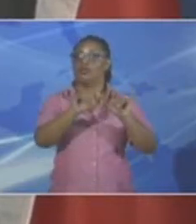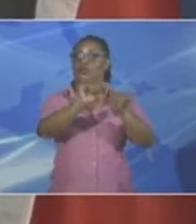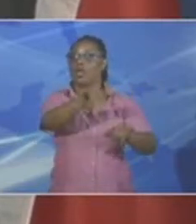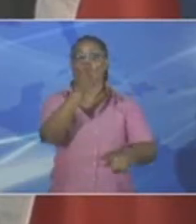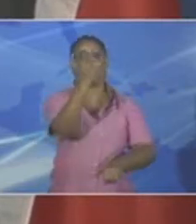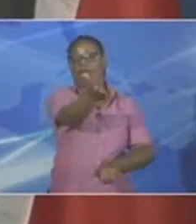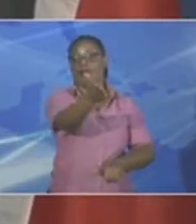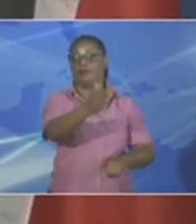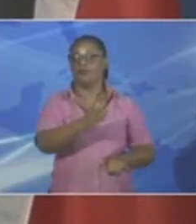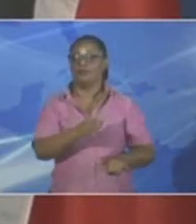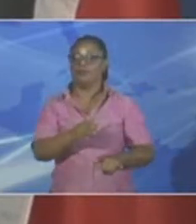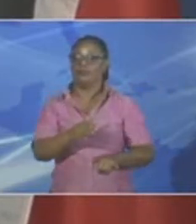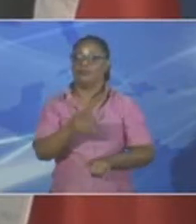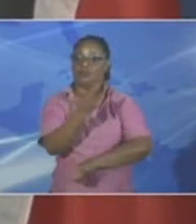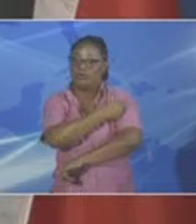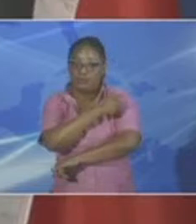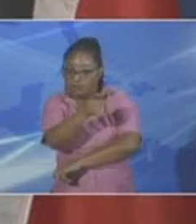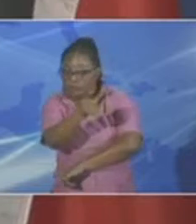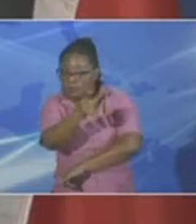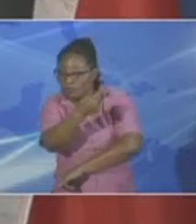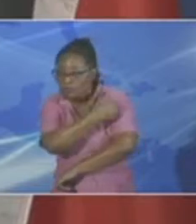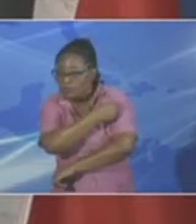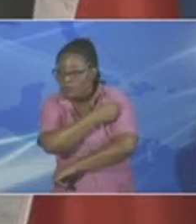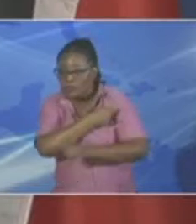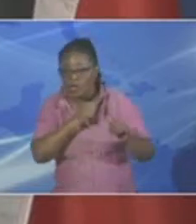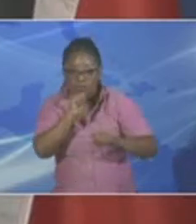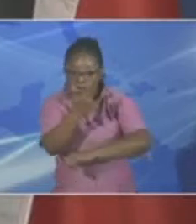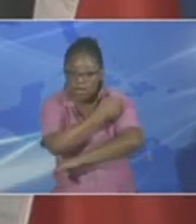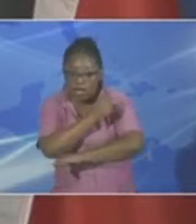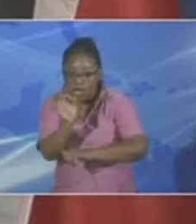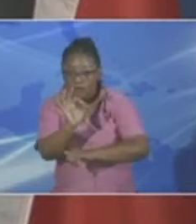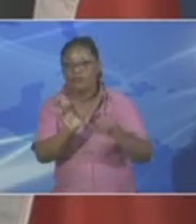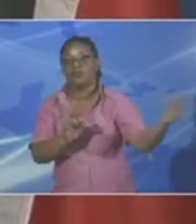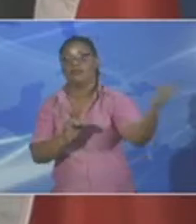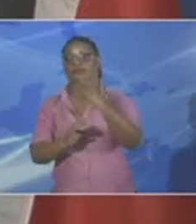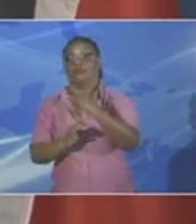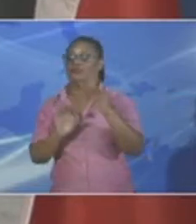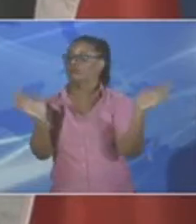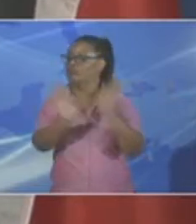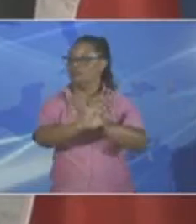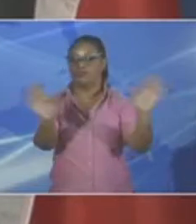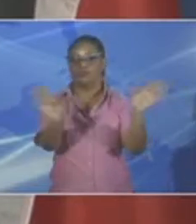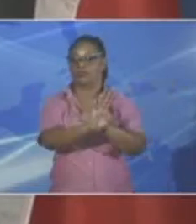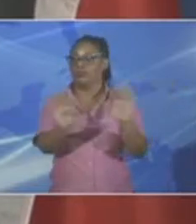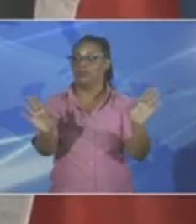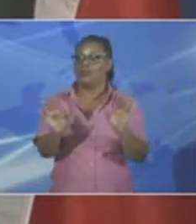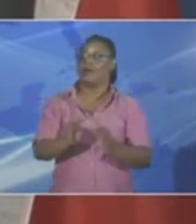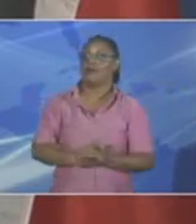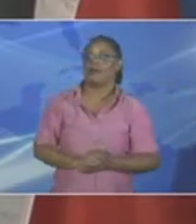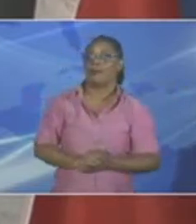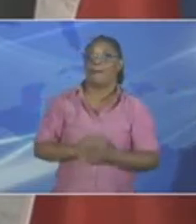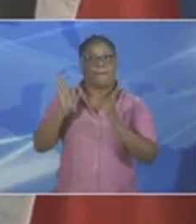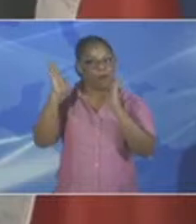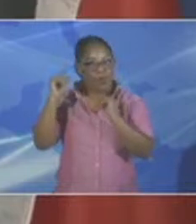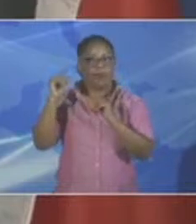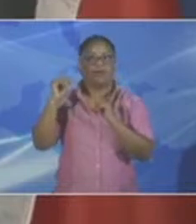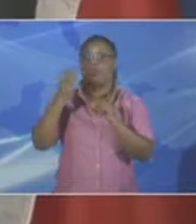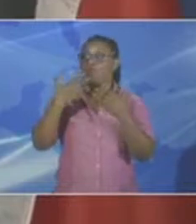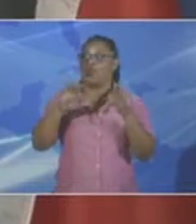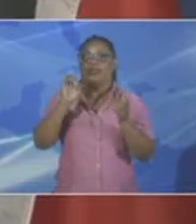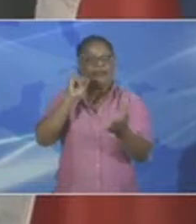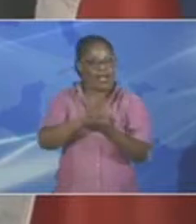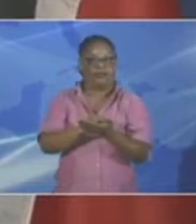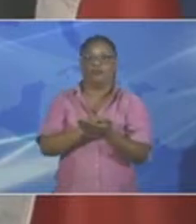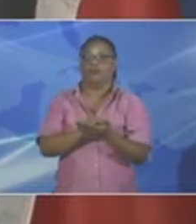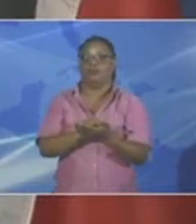system. We don't want to invite trouble if we could avoid it, right? But for the moment, what